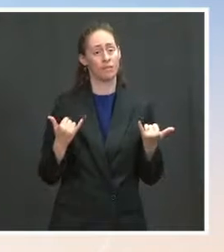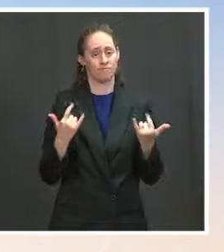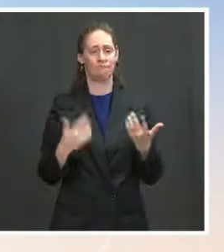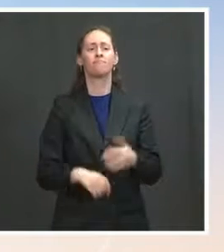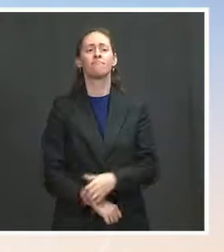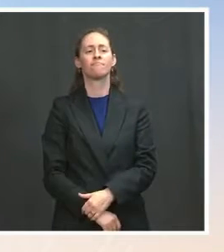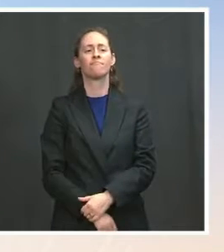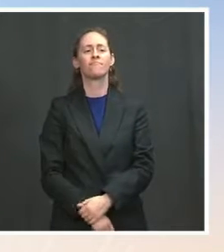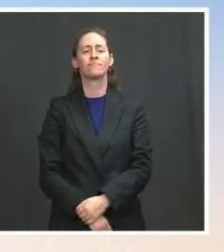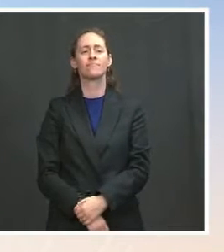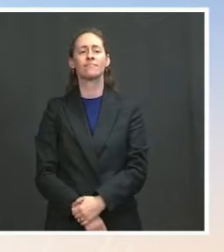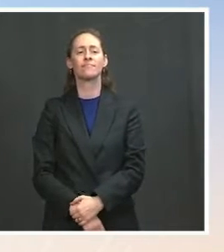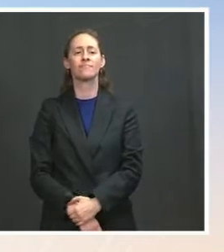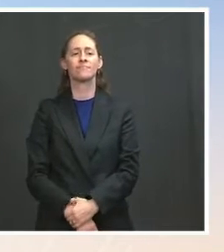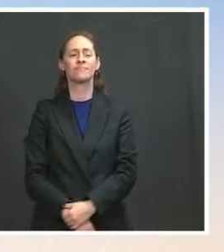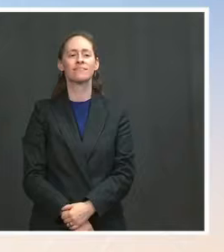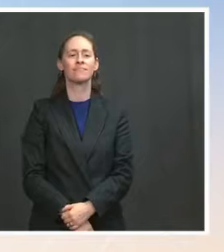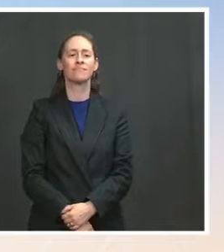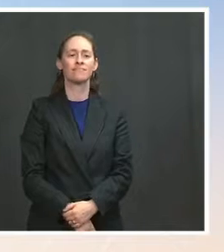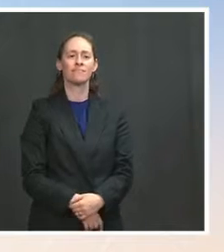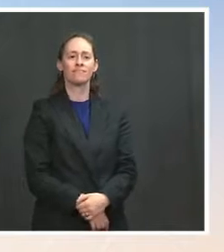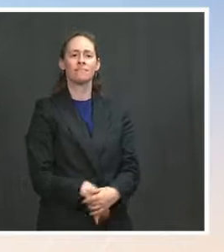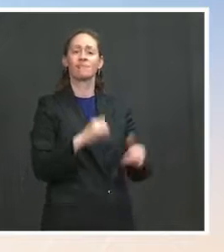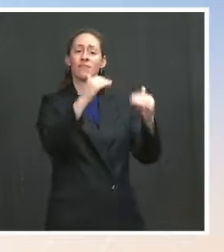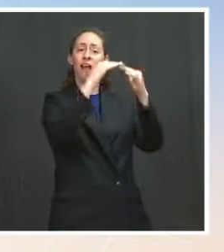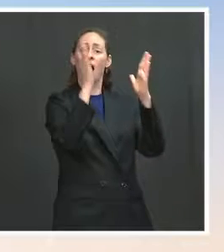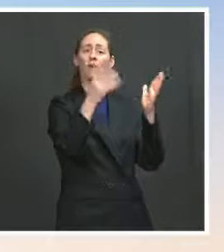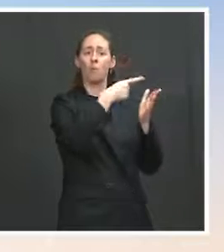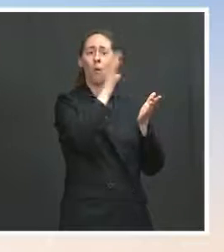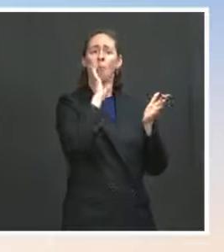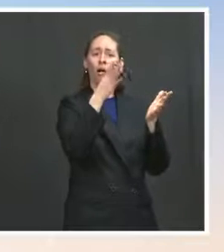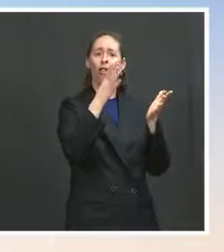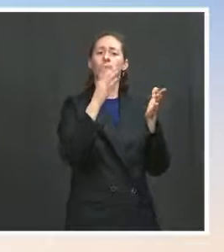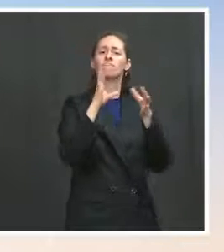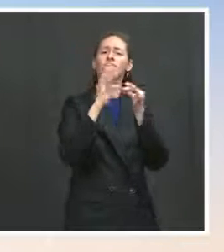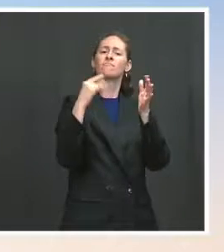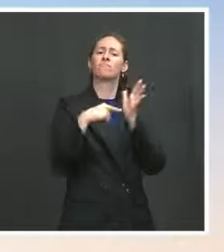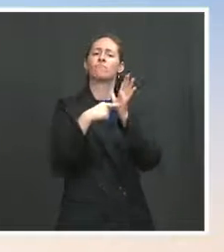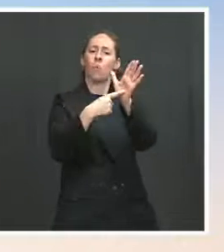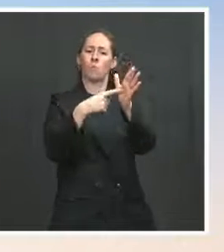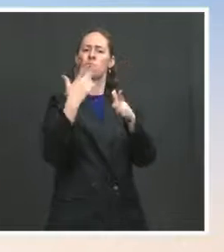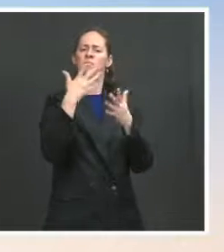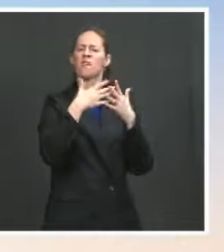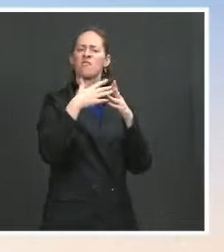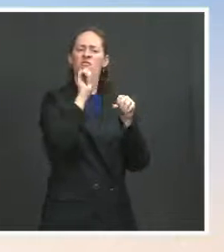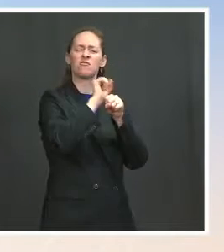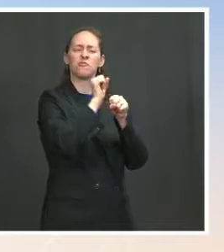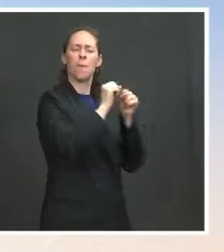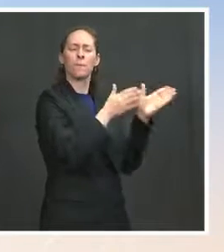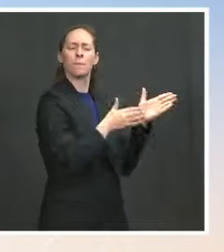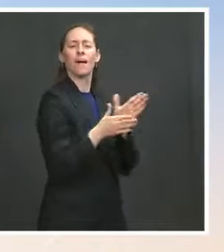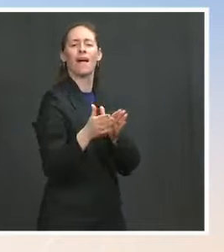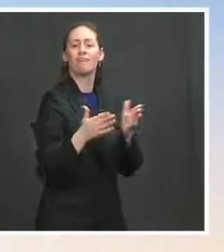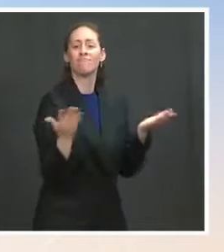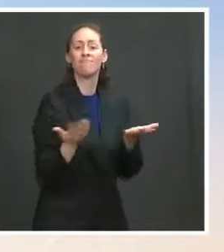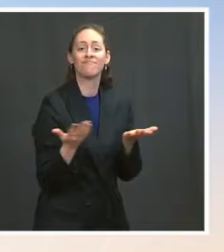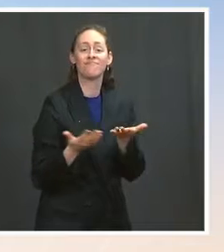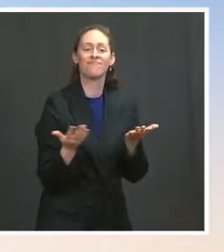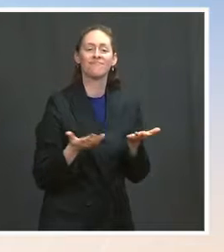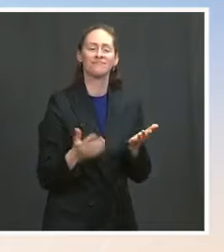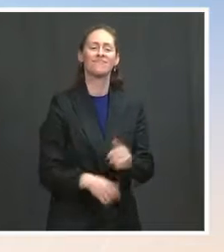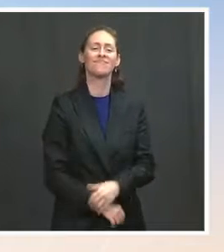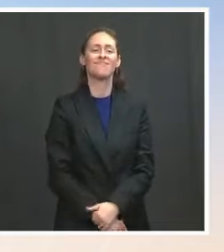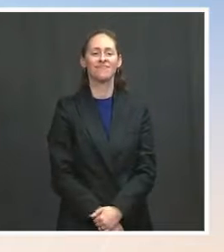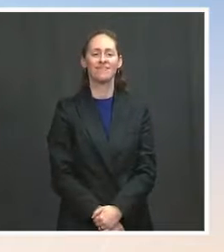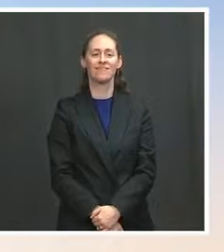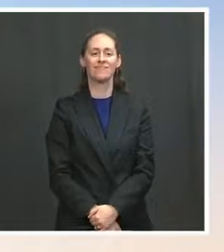Jobs Plan. That's something a lot of Democrats in Congress are pretty excited about, as you all know. And also there are, as has been evidence in much of your